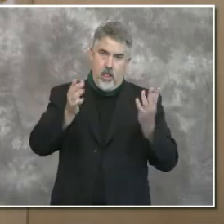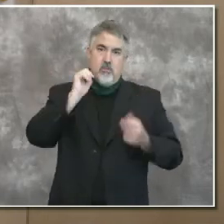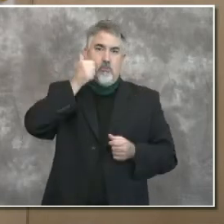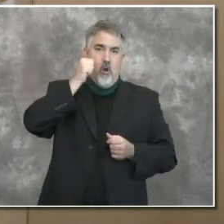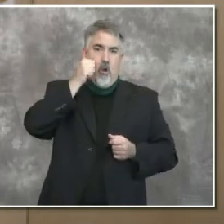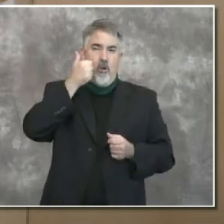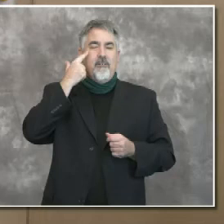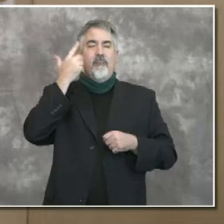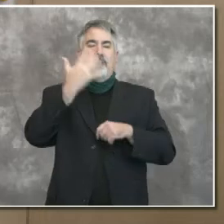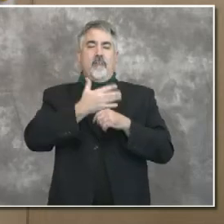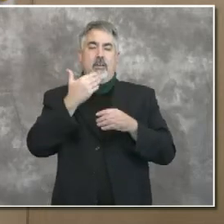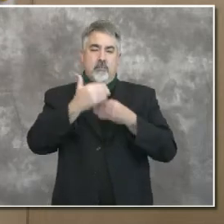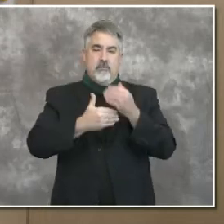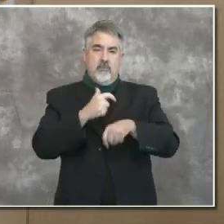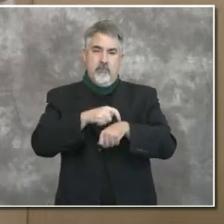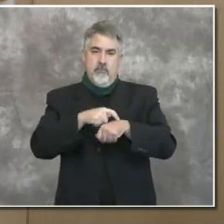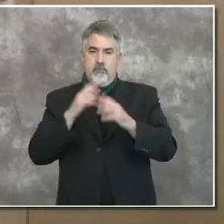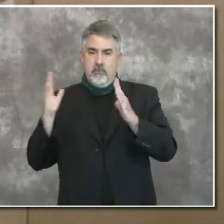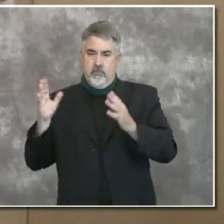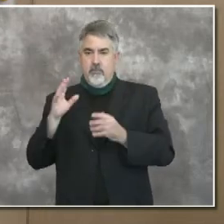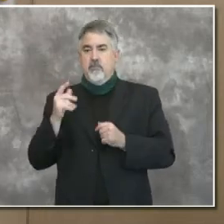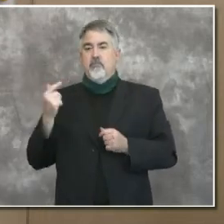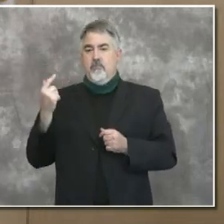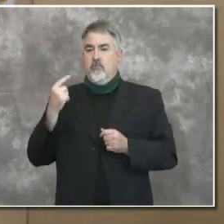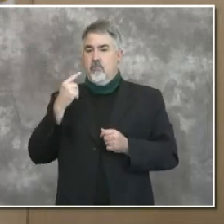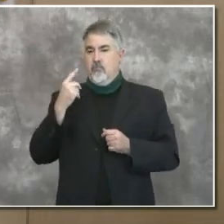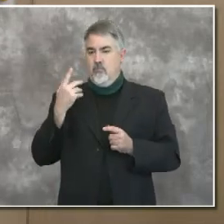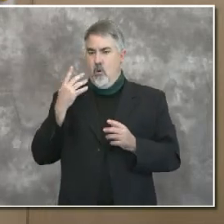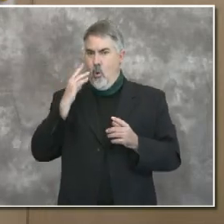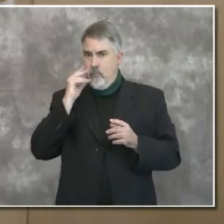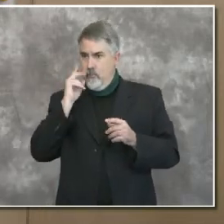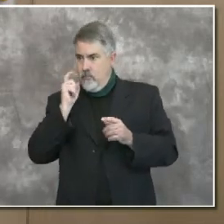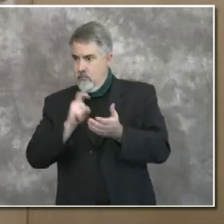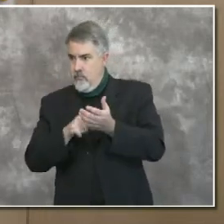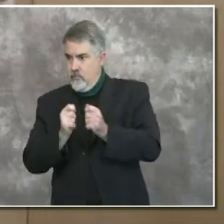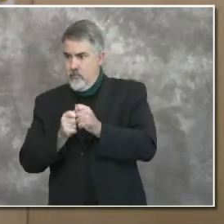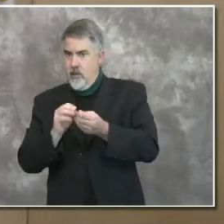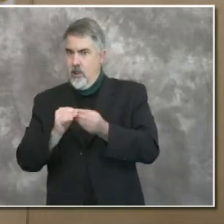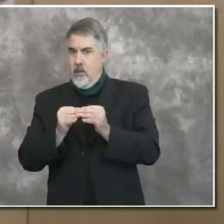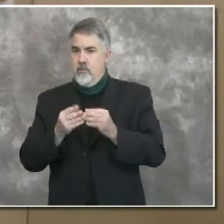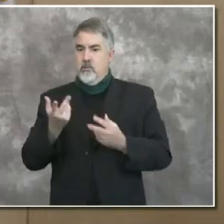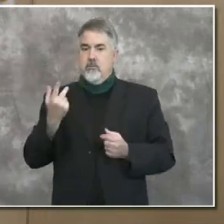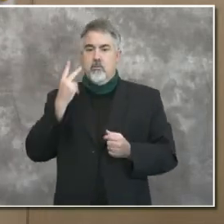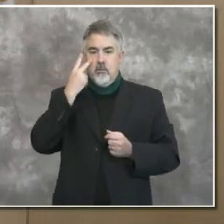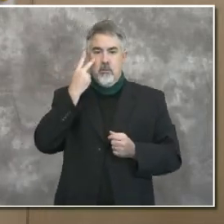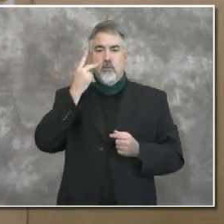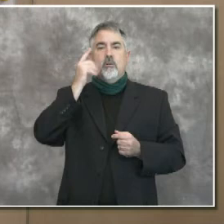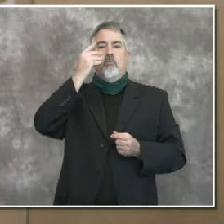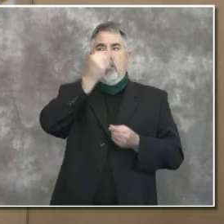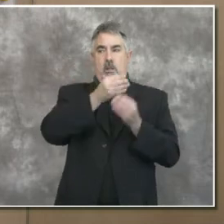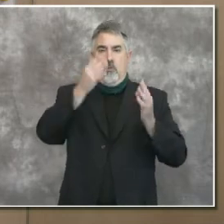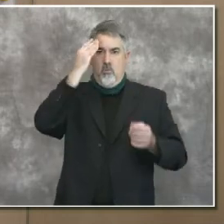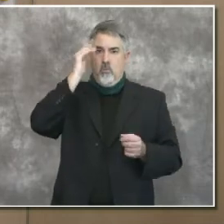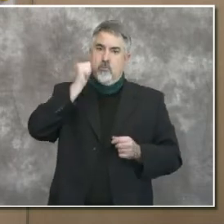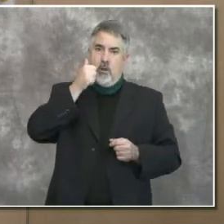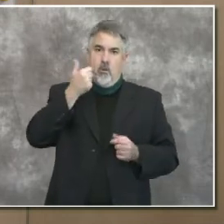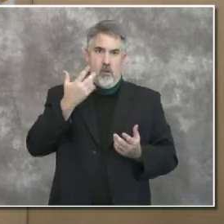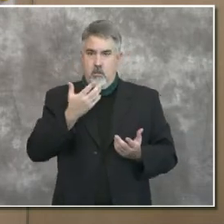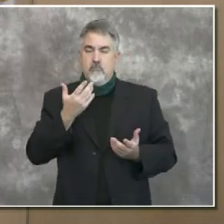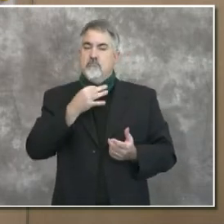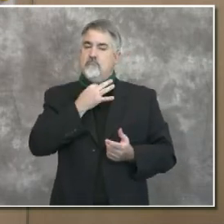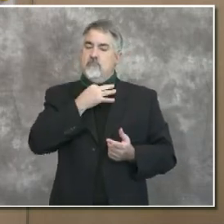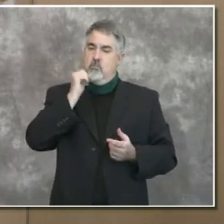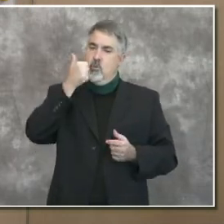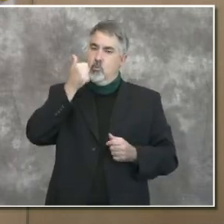hope to see a significant change. So we will be sharing that information on tomorrow. Again, it is influenza-like